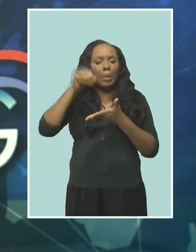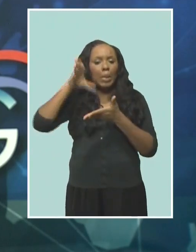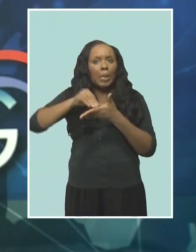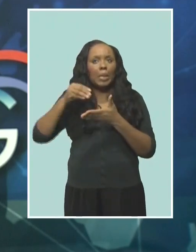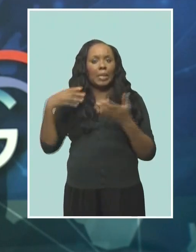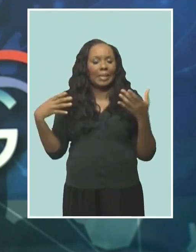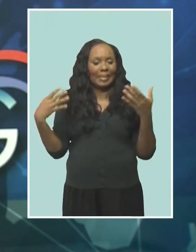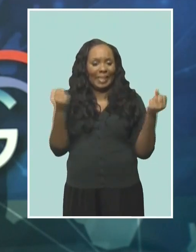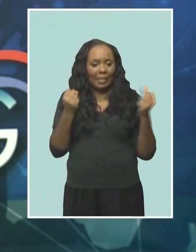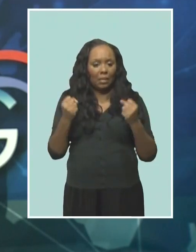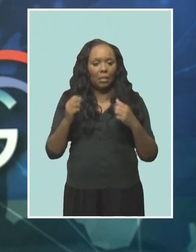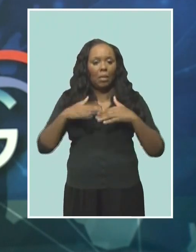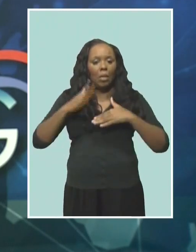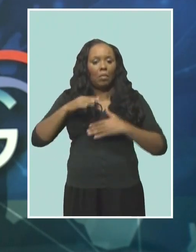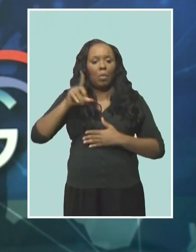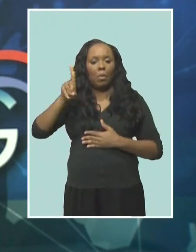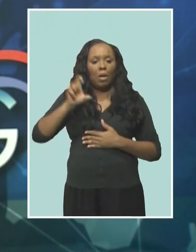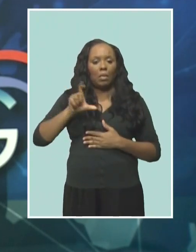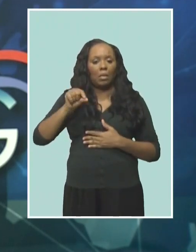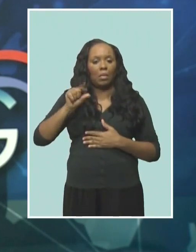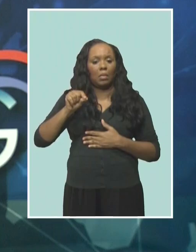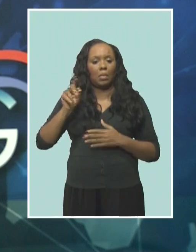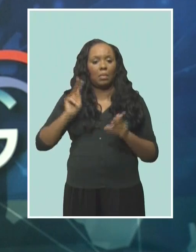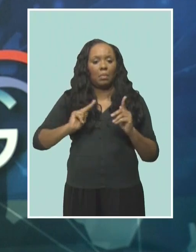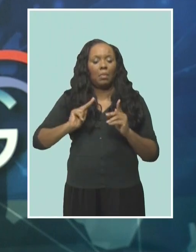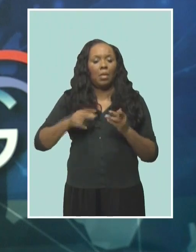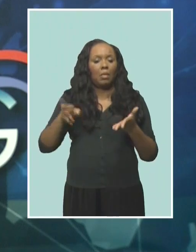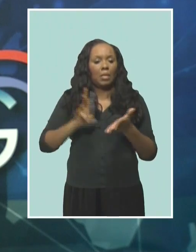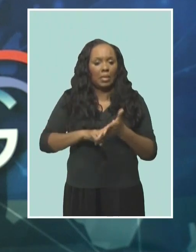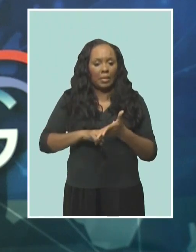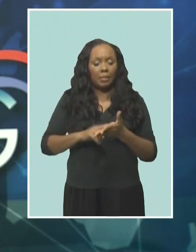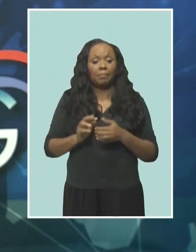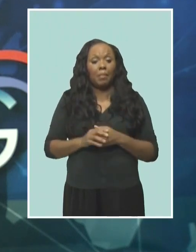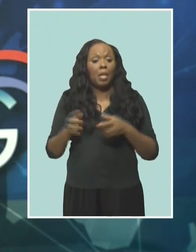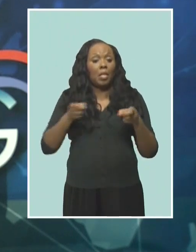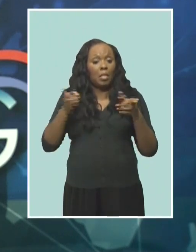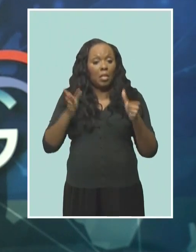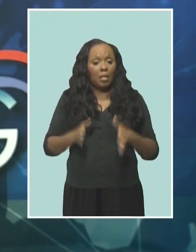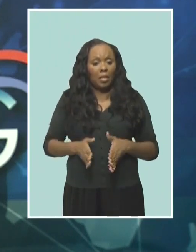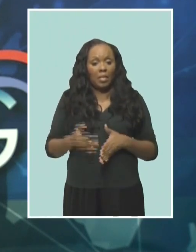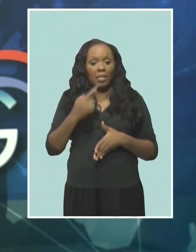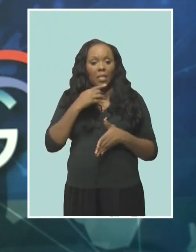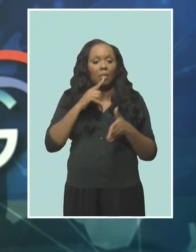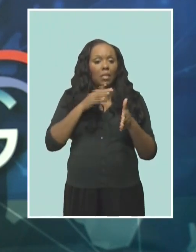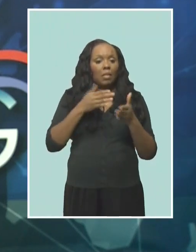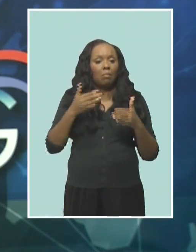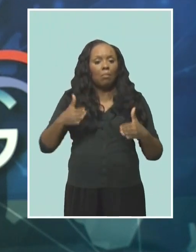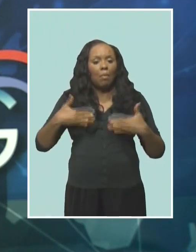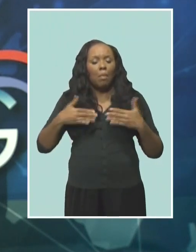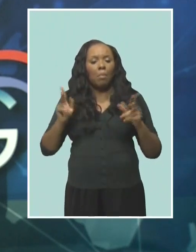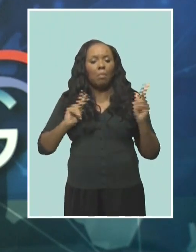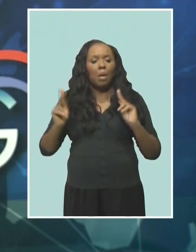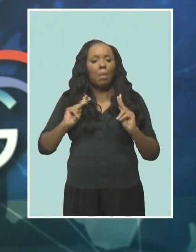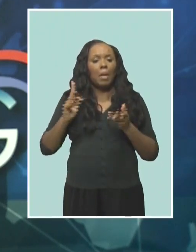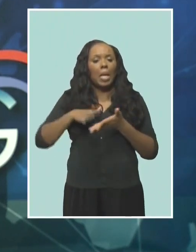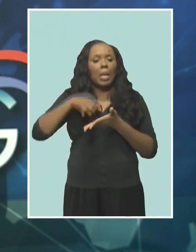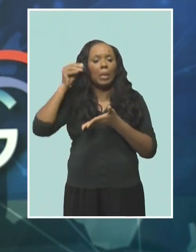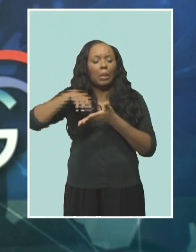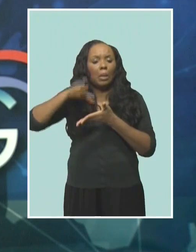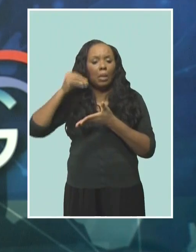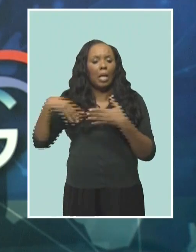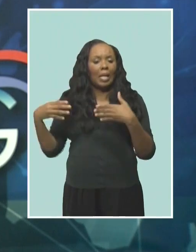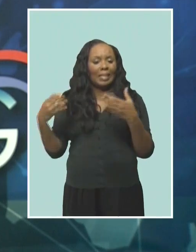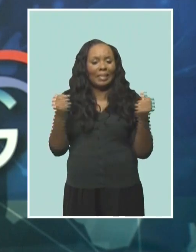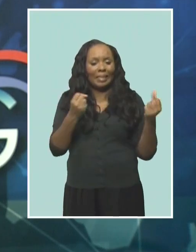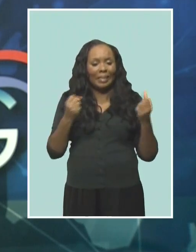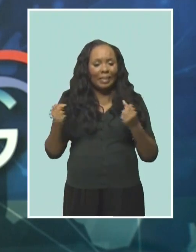Over 120 people have already registered. Director John Hollingsworth is pleased that Barbadians are keen on learning the language